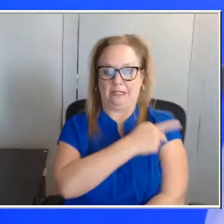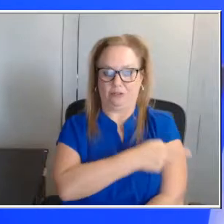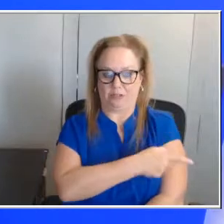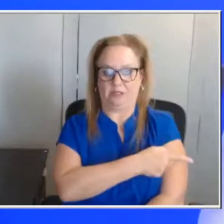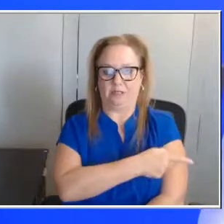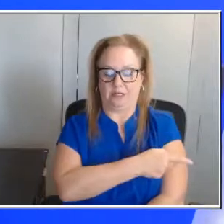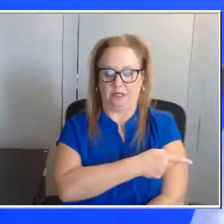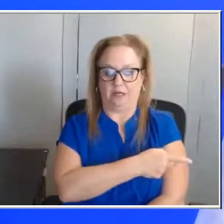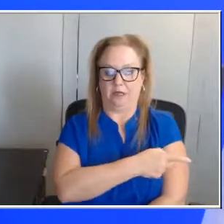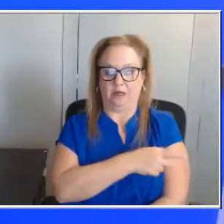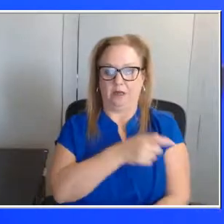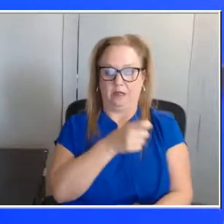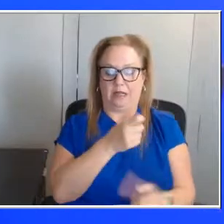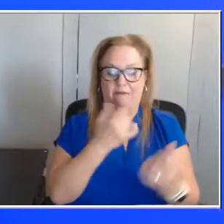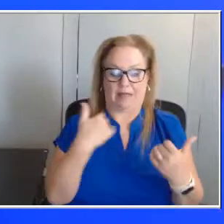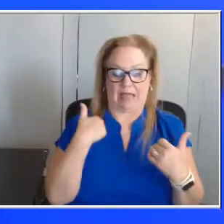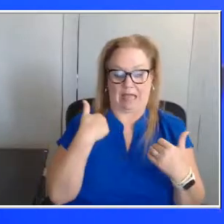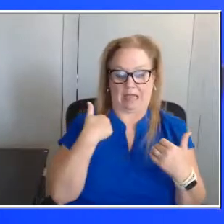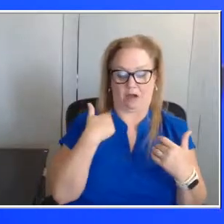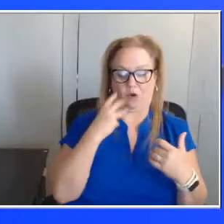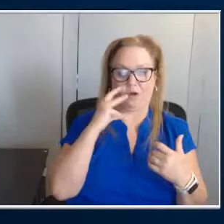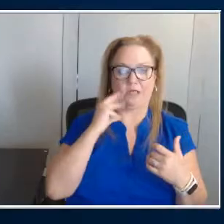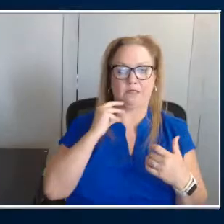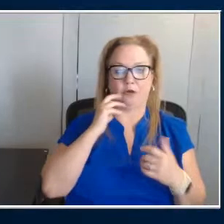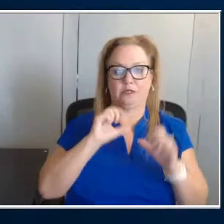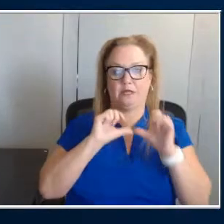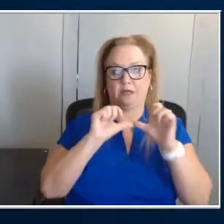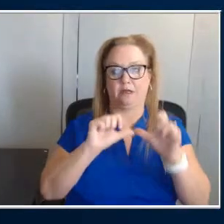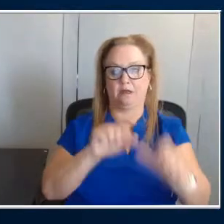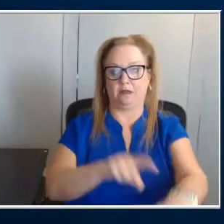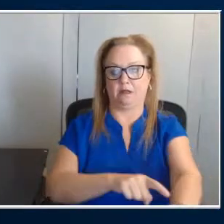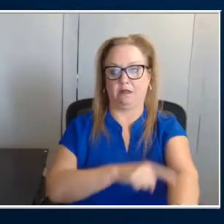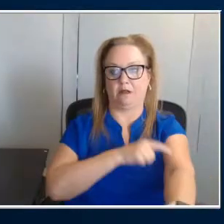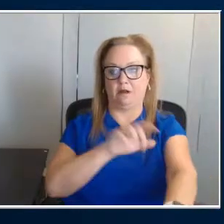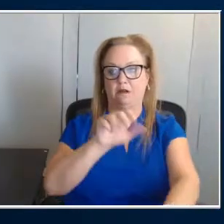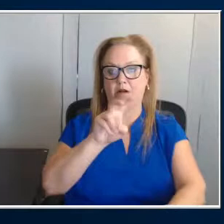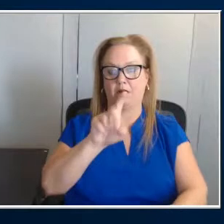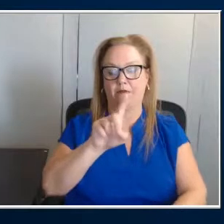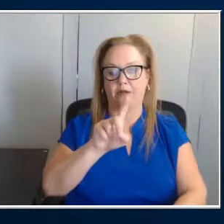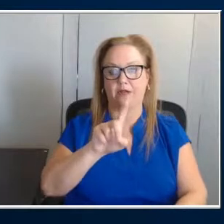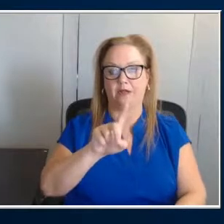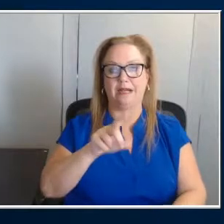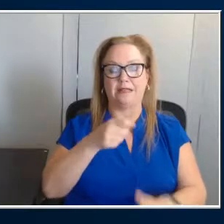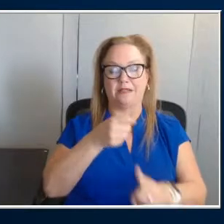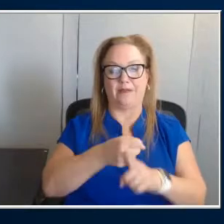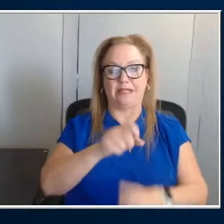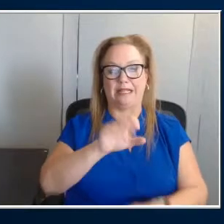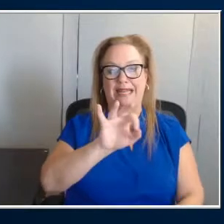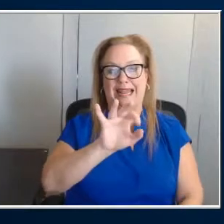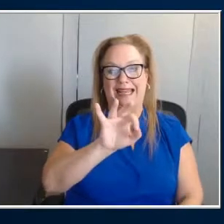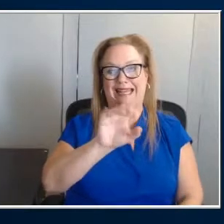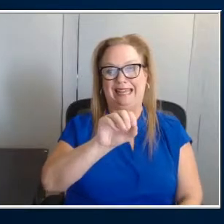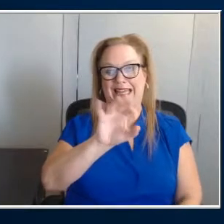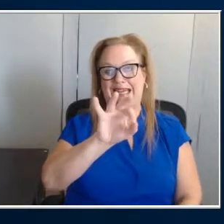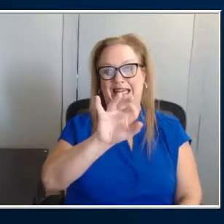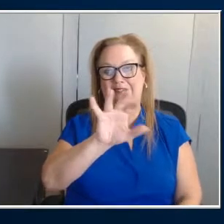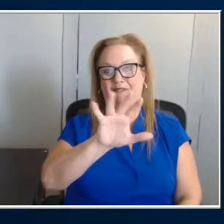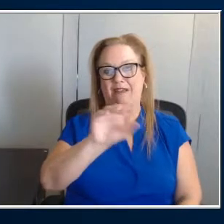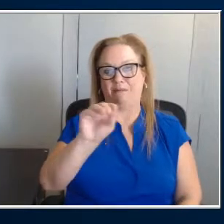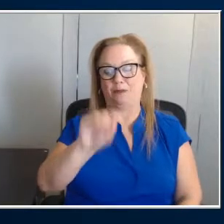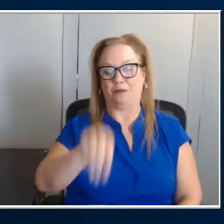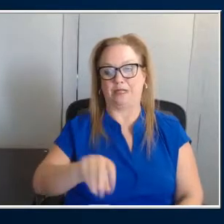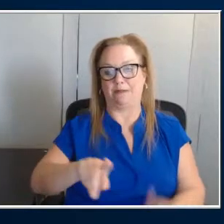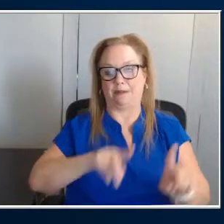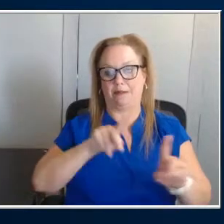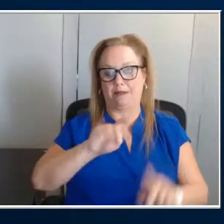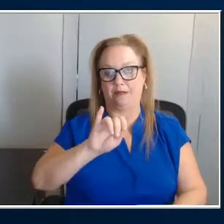had or are currently experiencing long COVID symptoms. And you got to remember that COVID's affected now like 90 to 95% or more of the population, right? Yeah. Jill, you